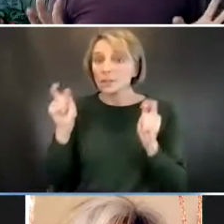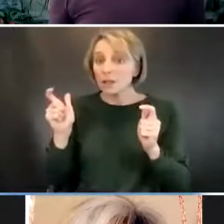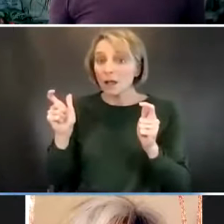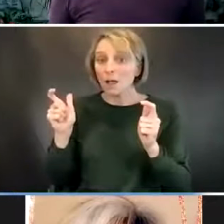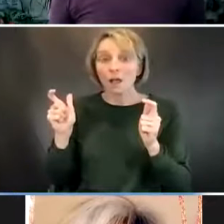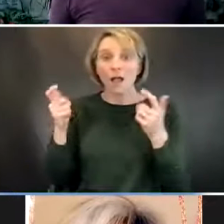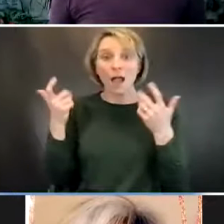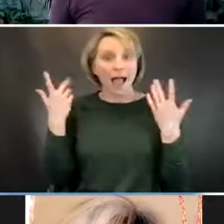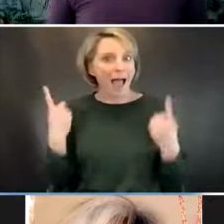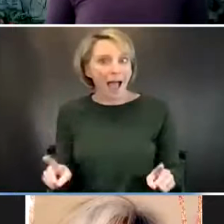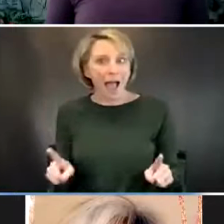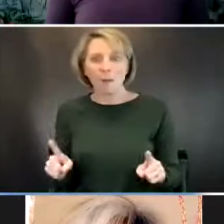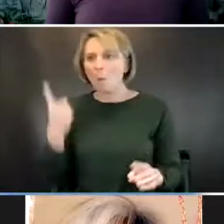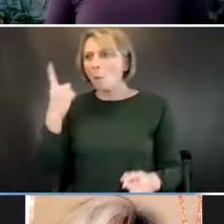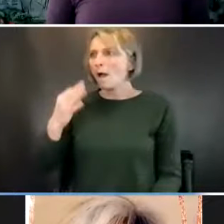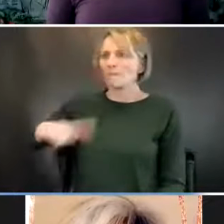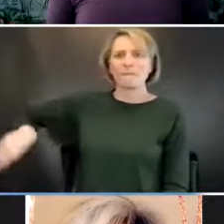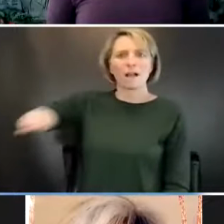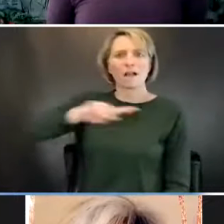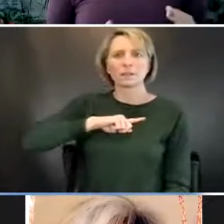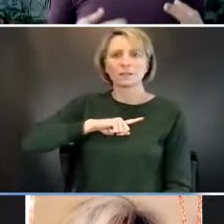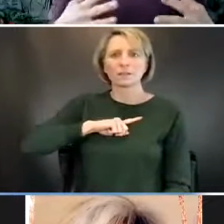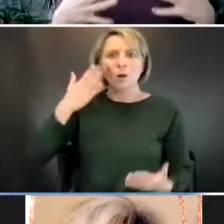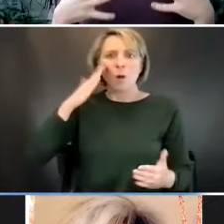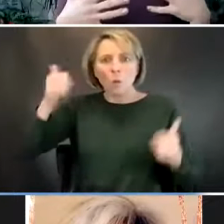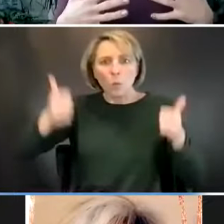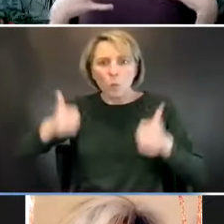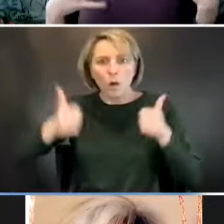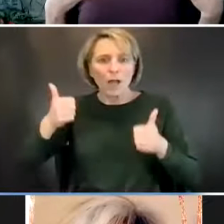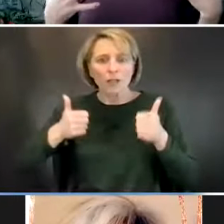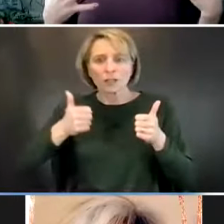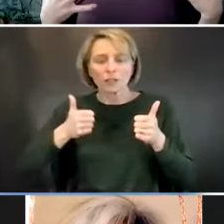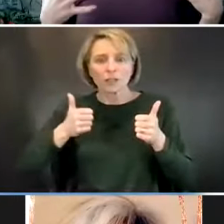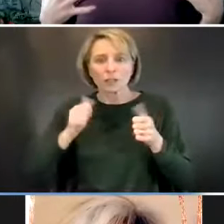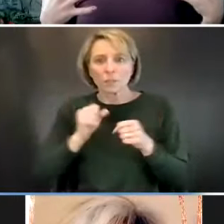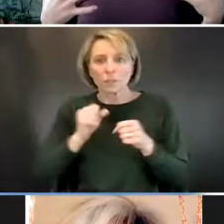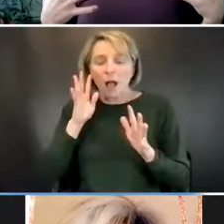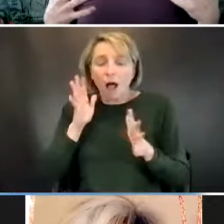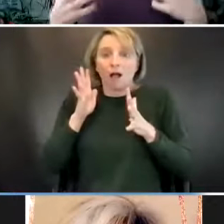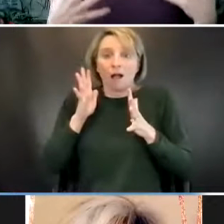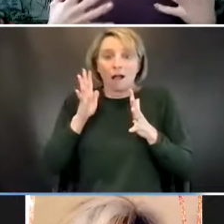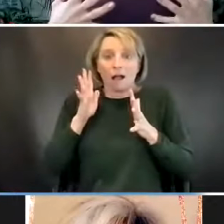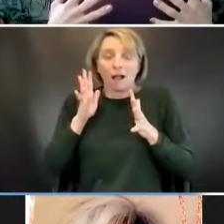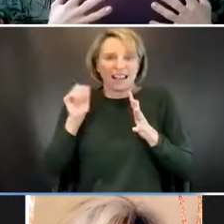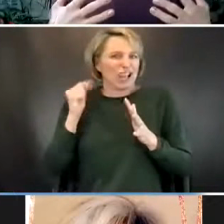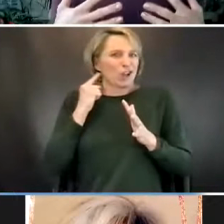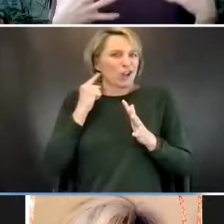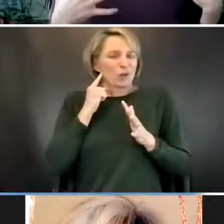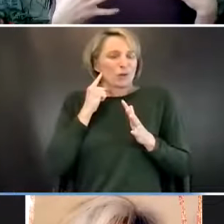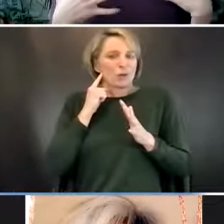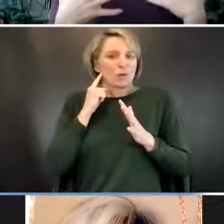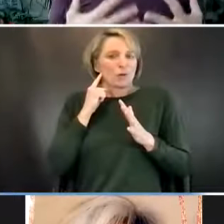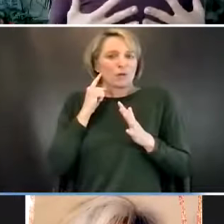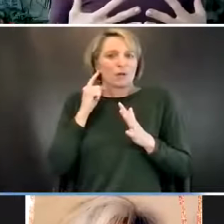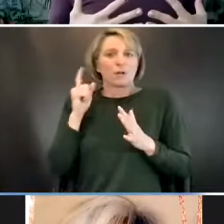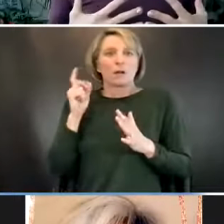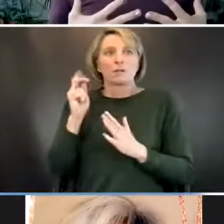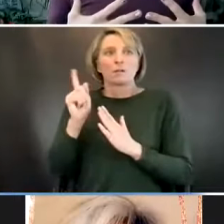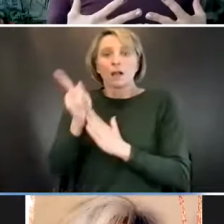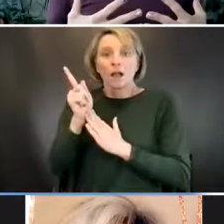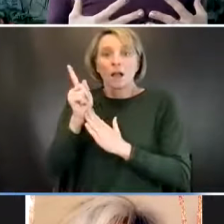us, we're not sure which one, goes and makes this sound. And instantly our